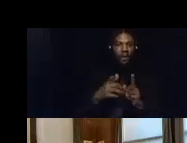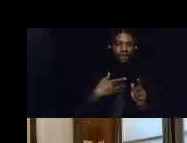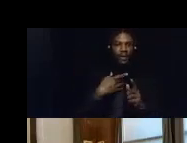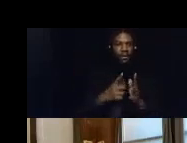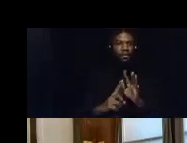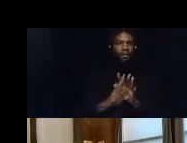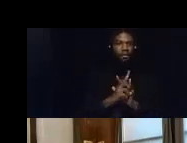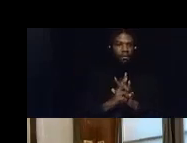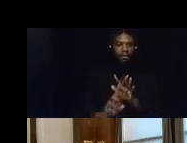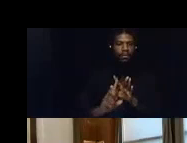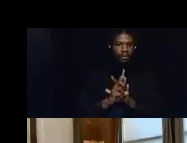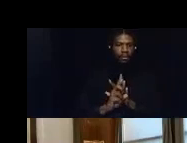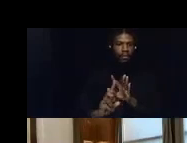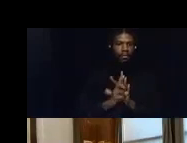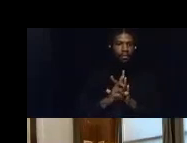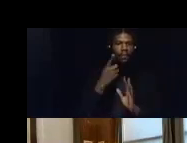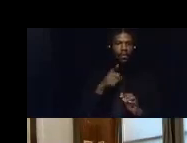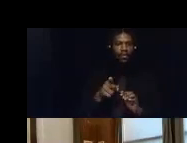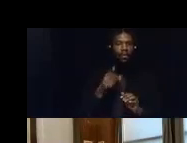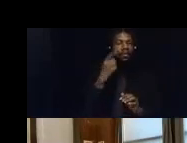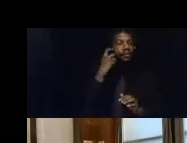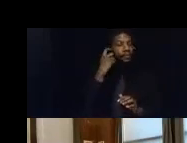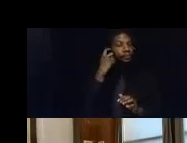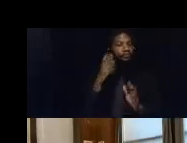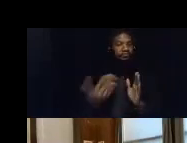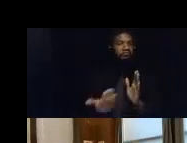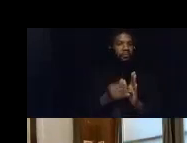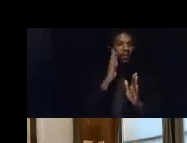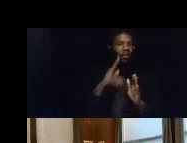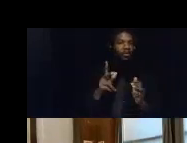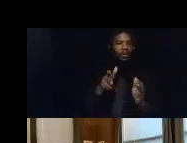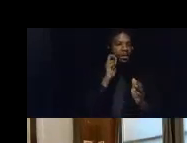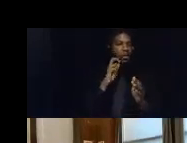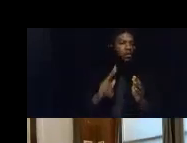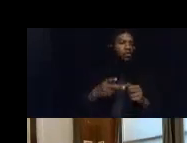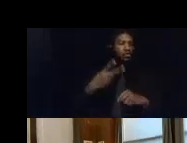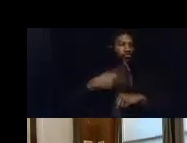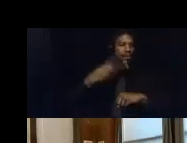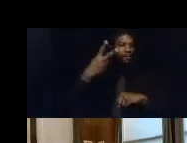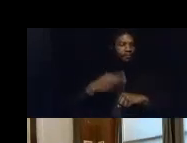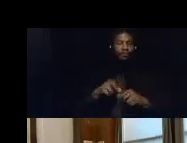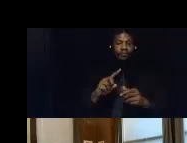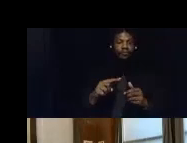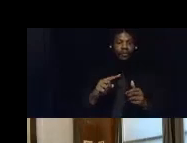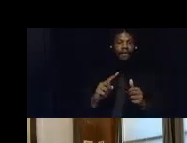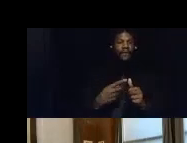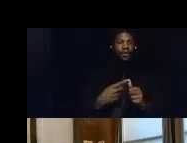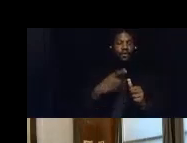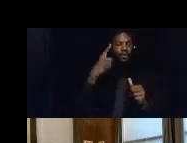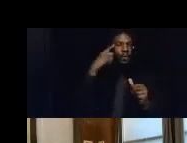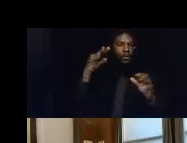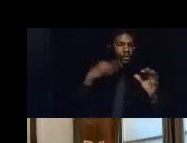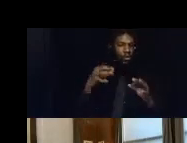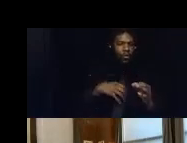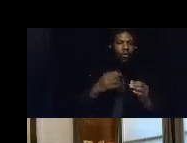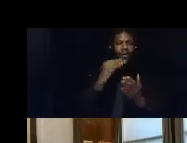hearing them twice. So you'll be making a list, kind of like a brainstorm. And that's for the first